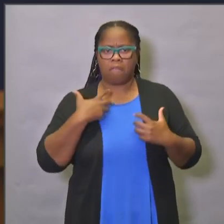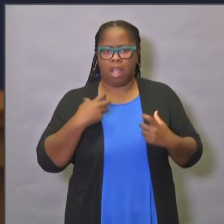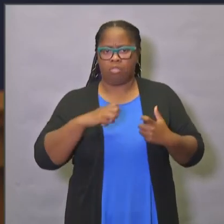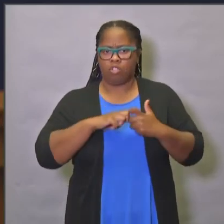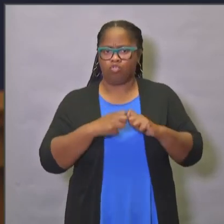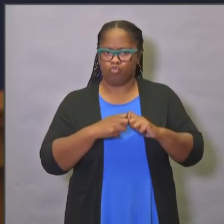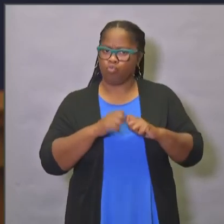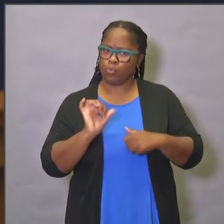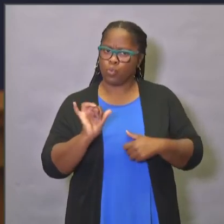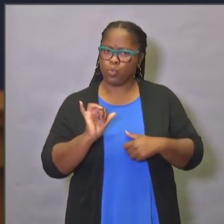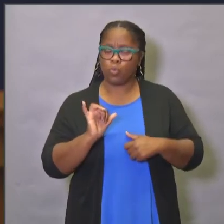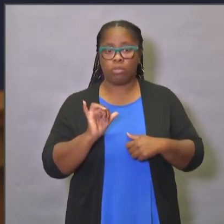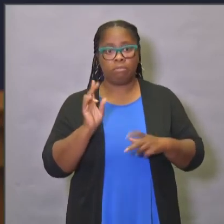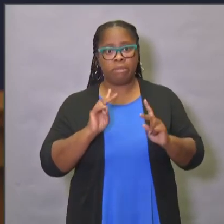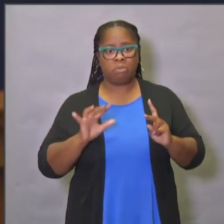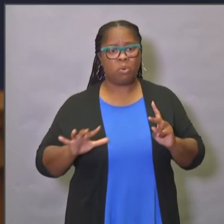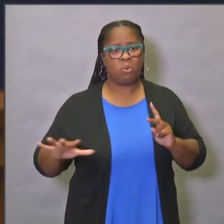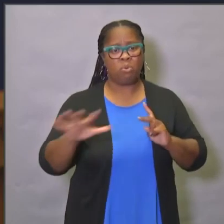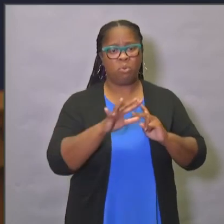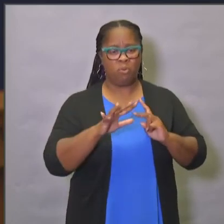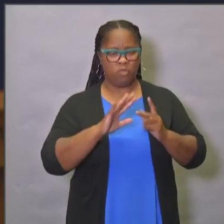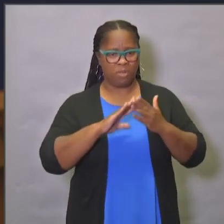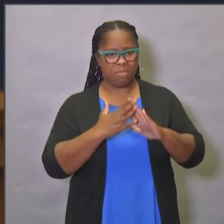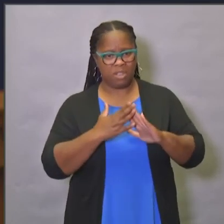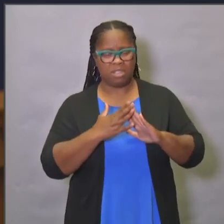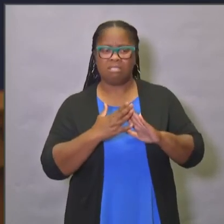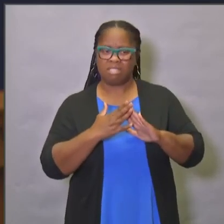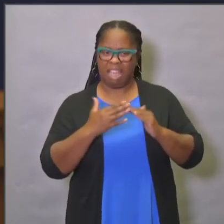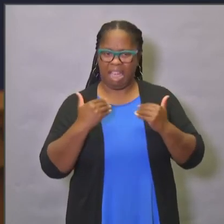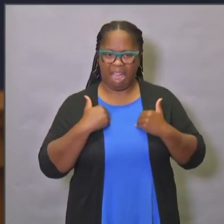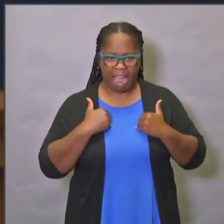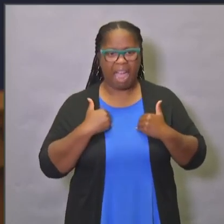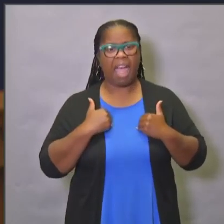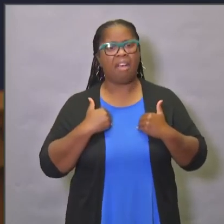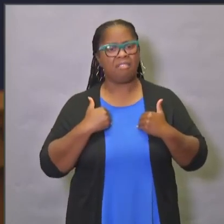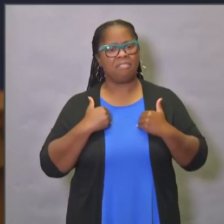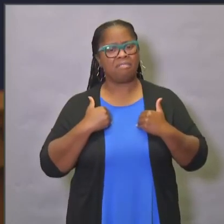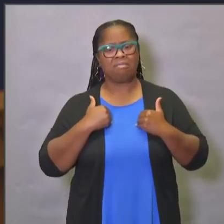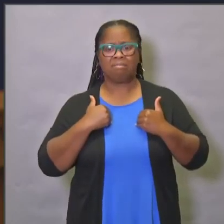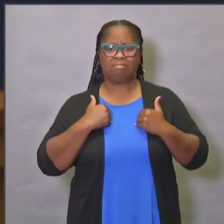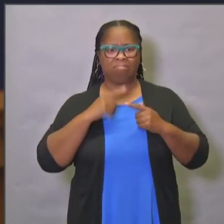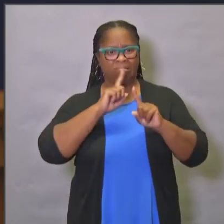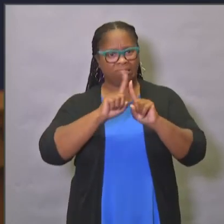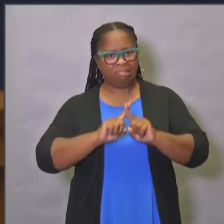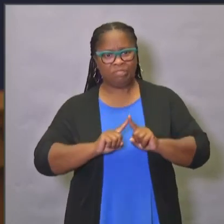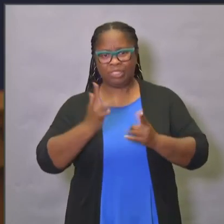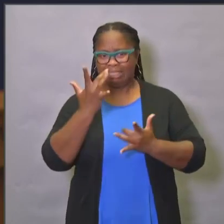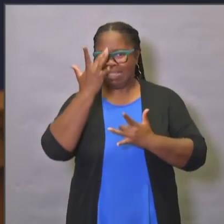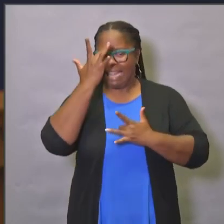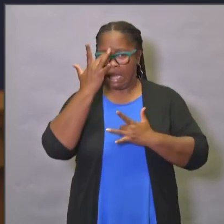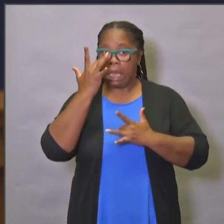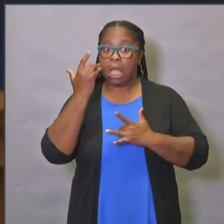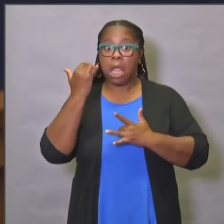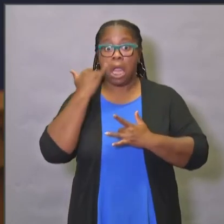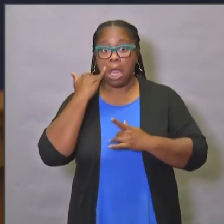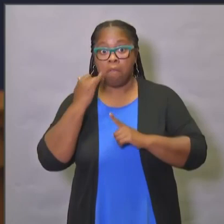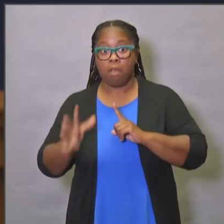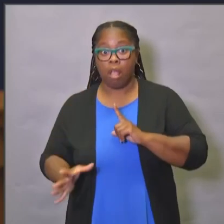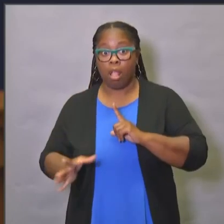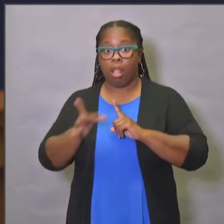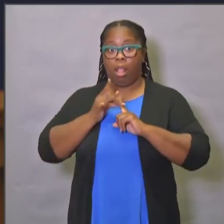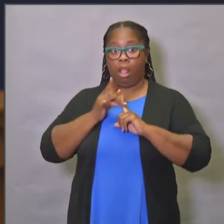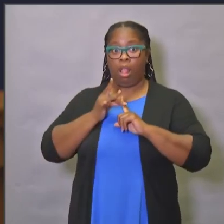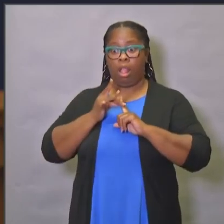people throughout our communities who have conditions that place them at a higher risk for serious illness if they become infected with the